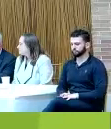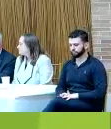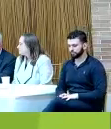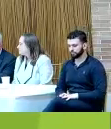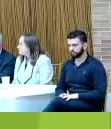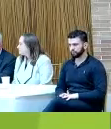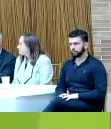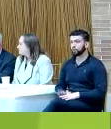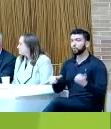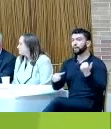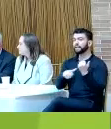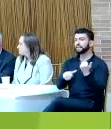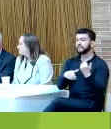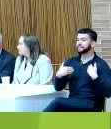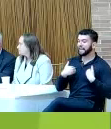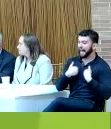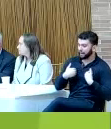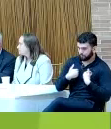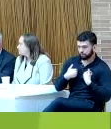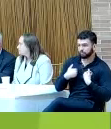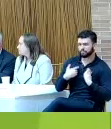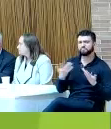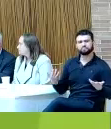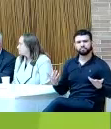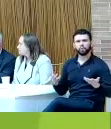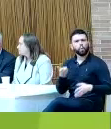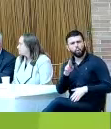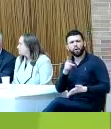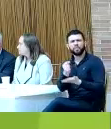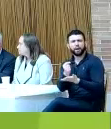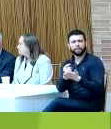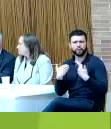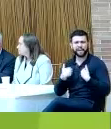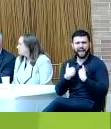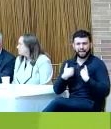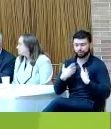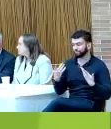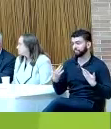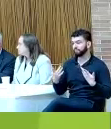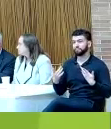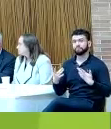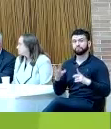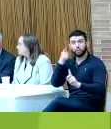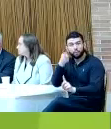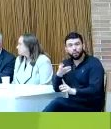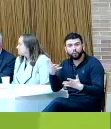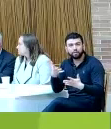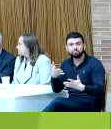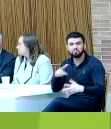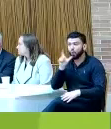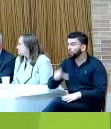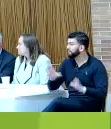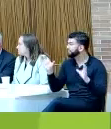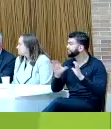to assistance animals therapeutic or otherwise just please remember no certification is needed even training